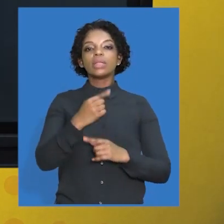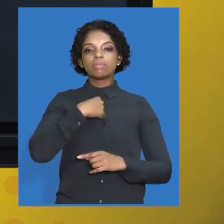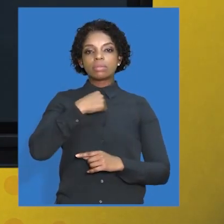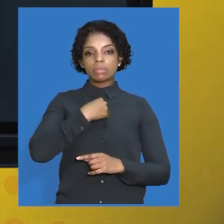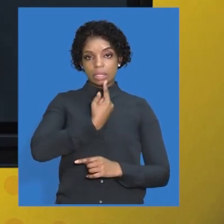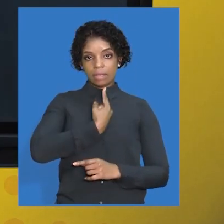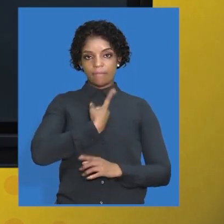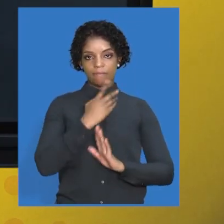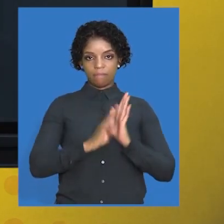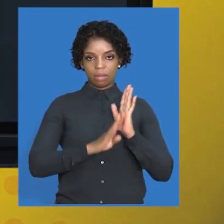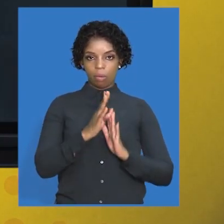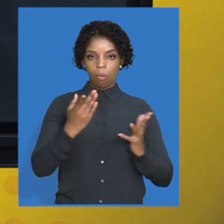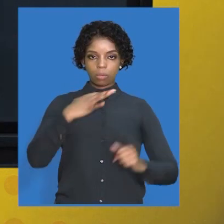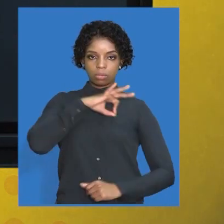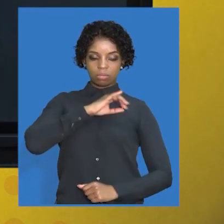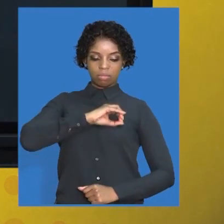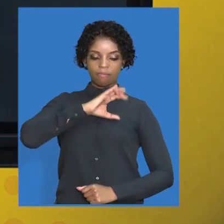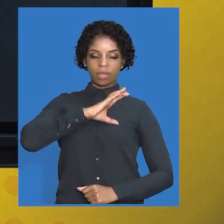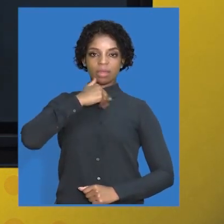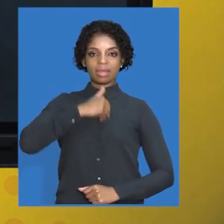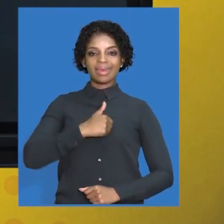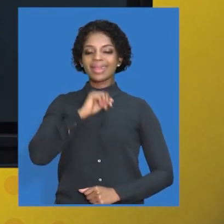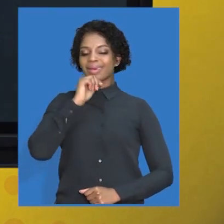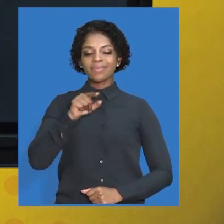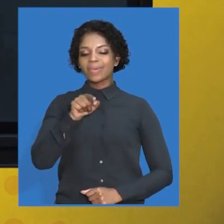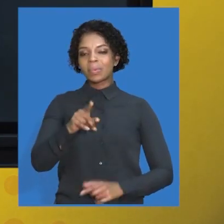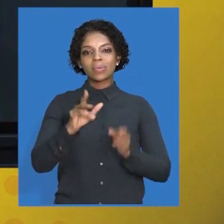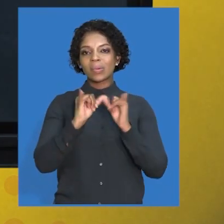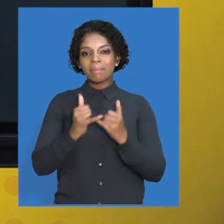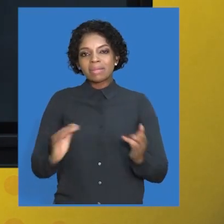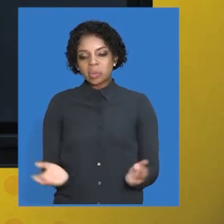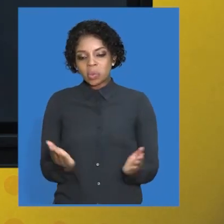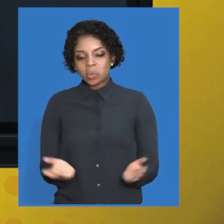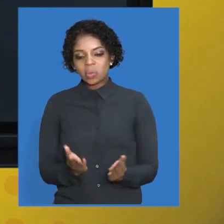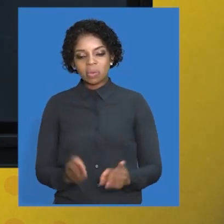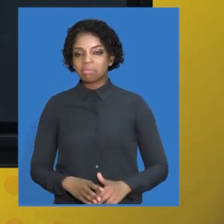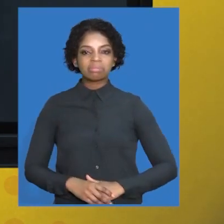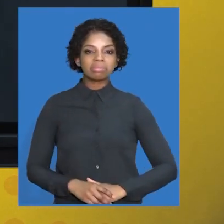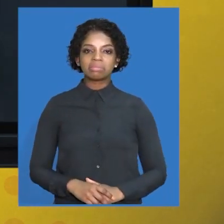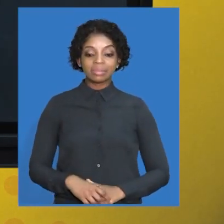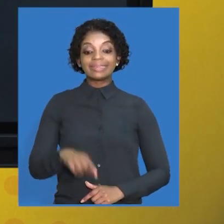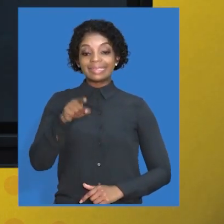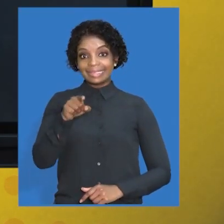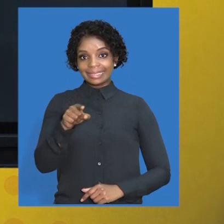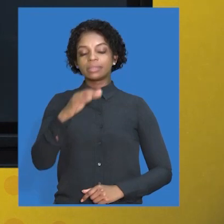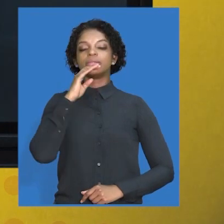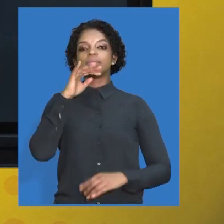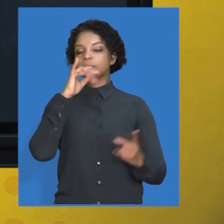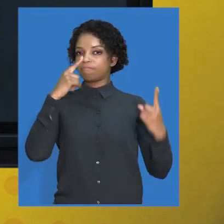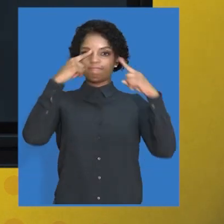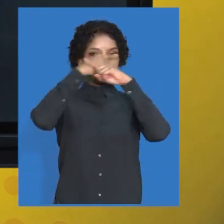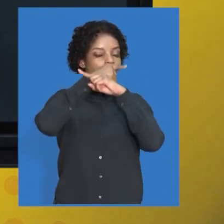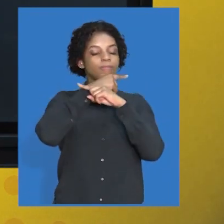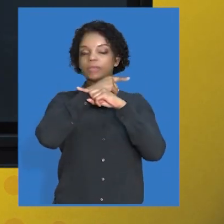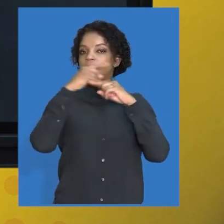party, of the organization, which could be a direct conflict for the business.